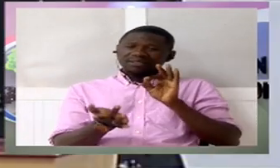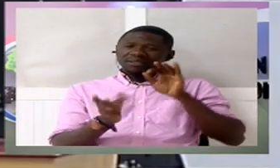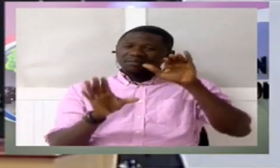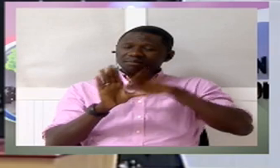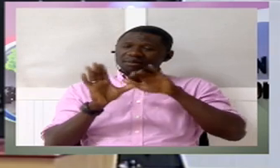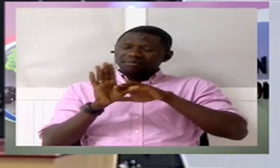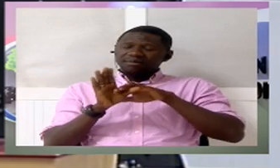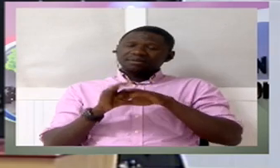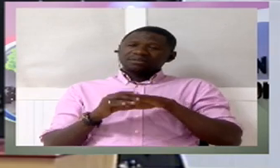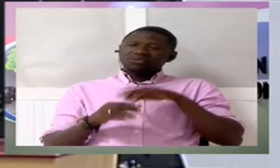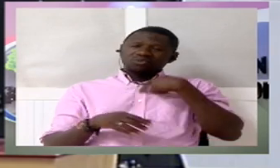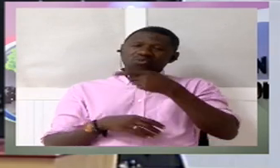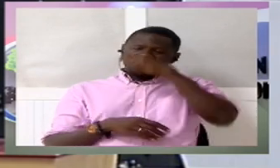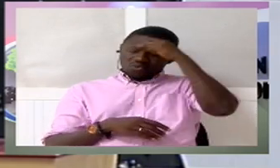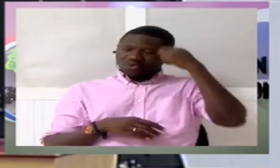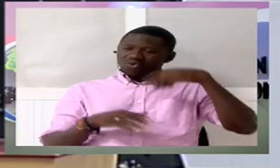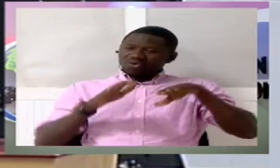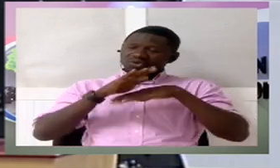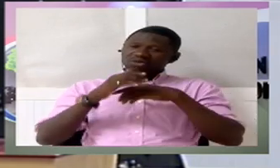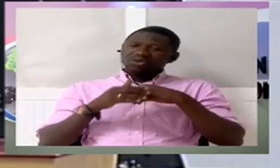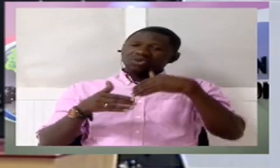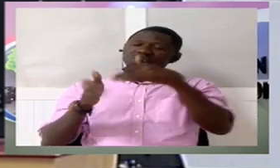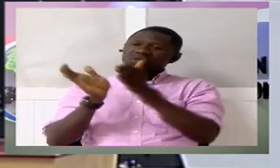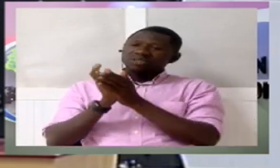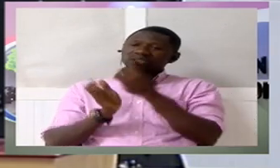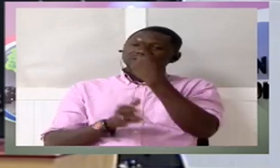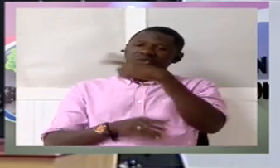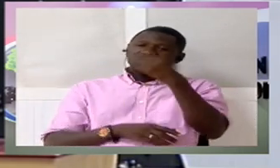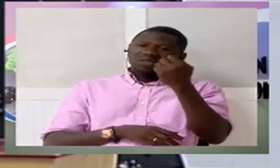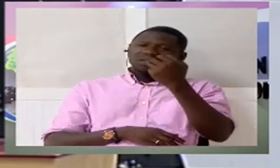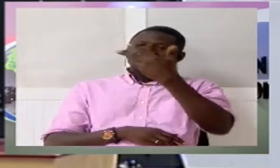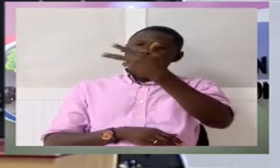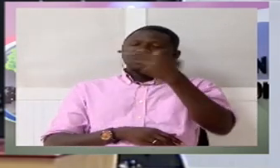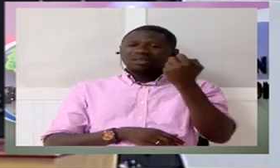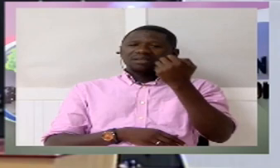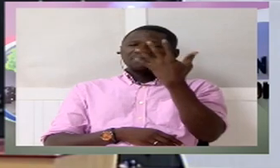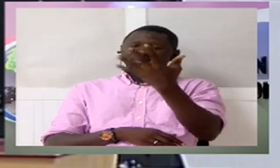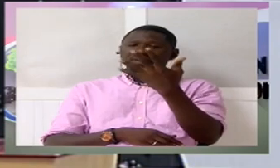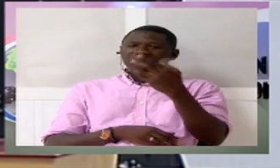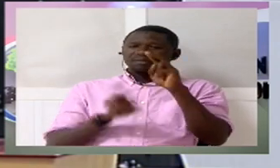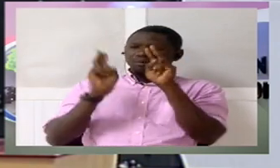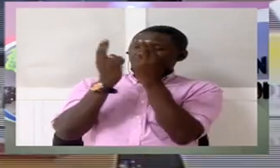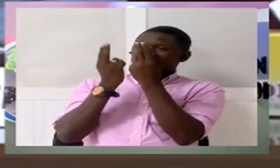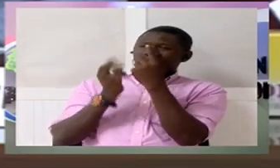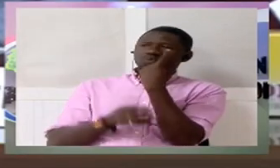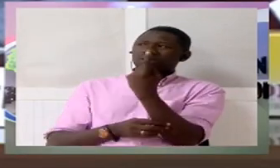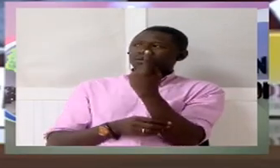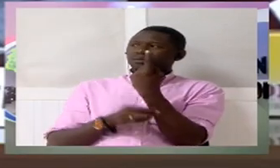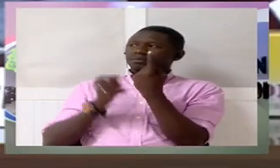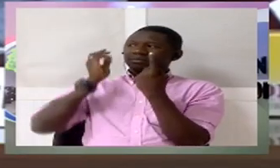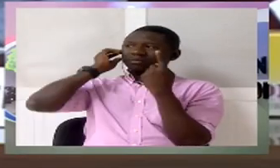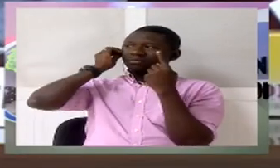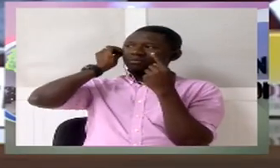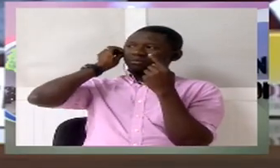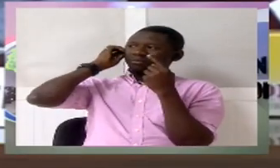wole atombonka ke opalasoro. On the section 185, paragraph 1.